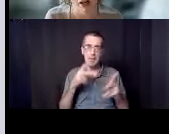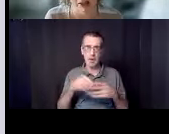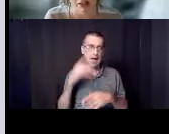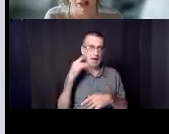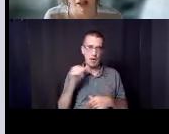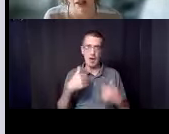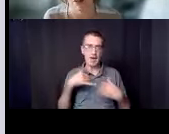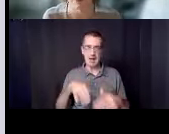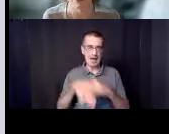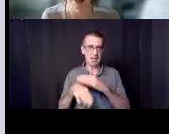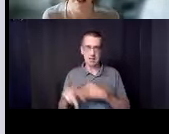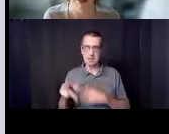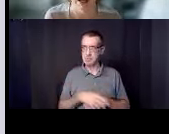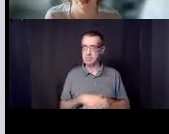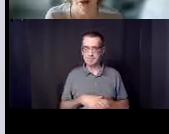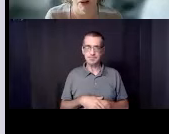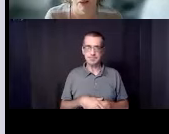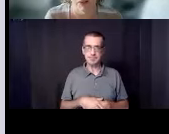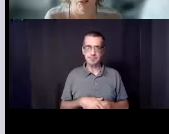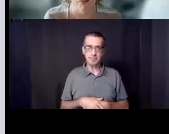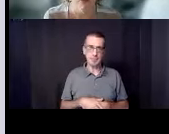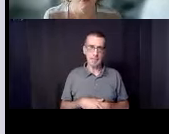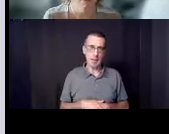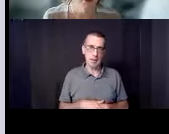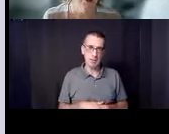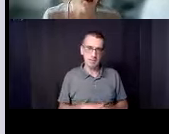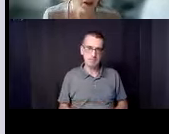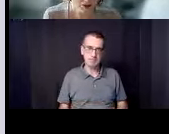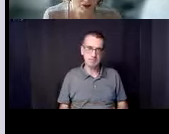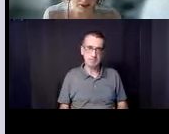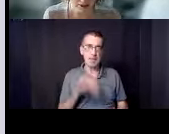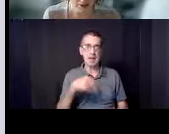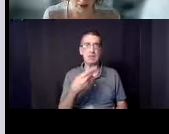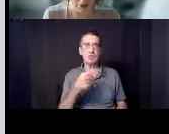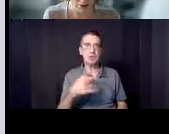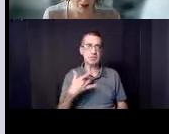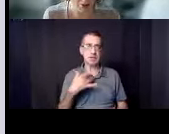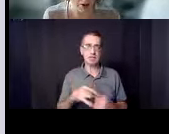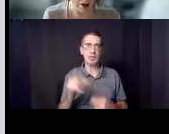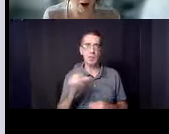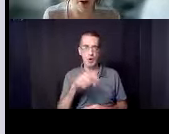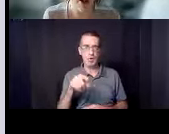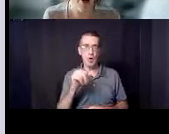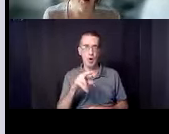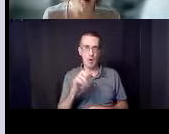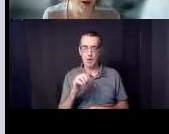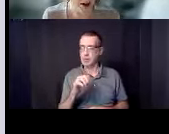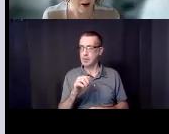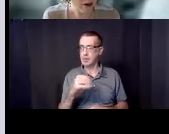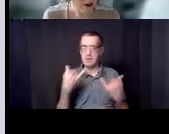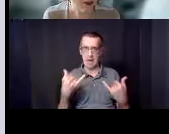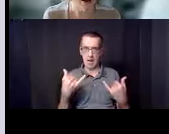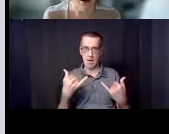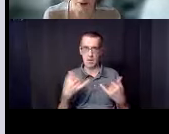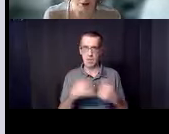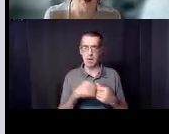not accessing it even recently as last month. So that gives you a sense of kind of where you all are right now.